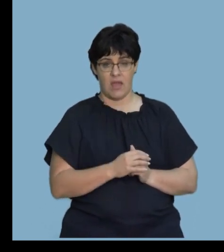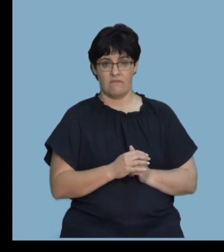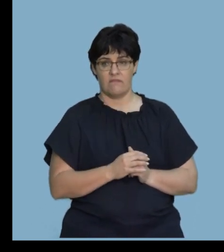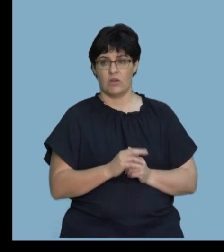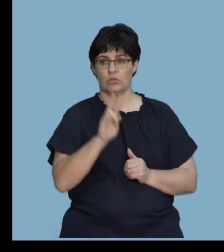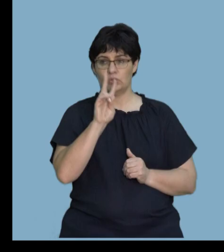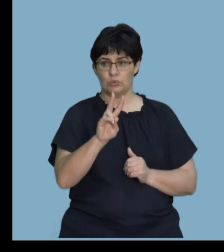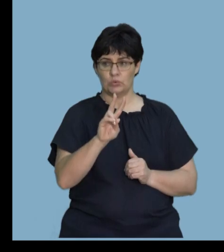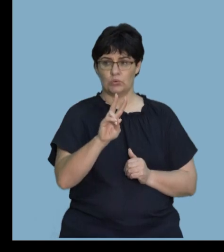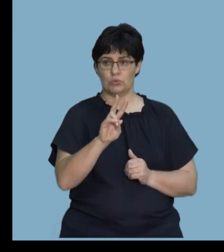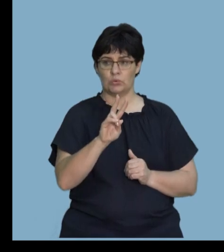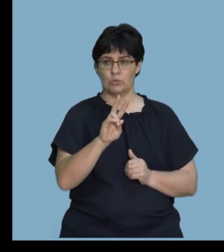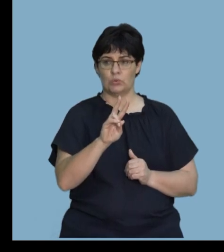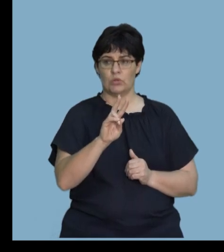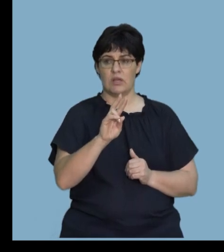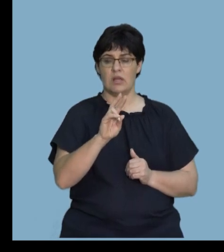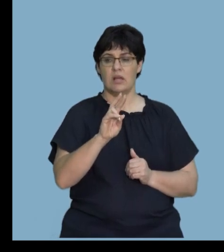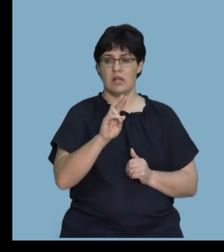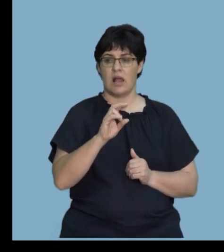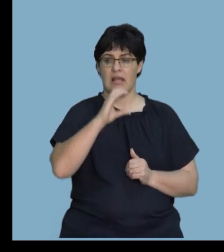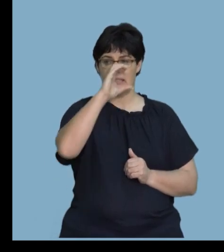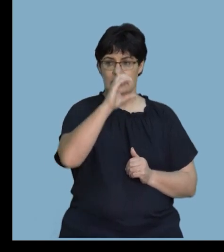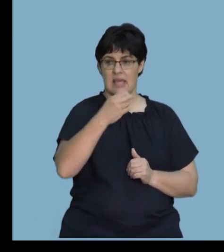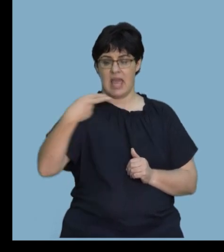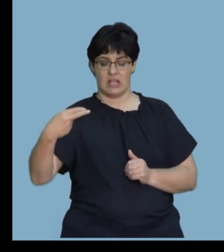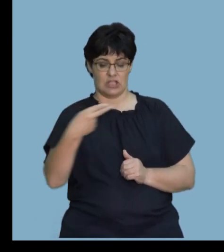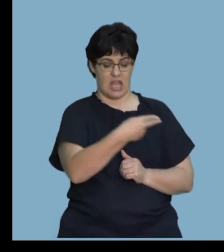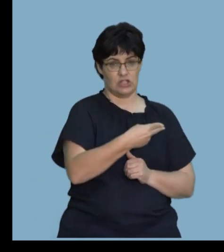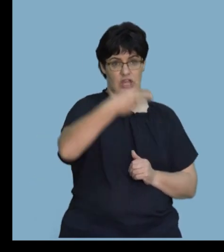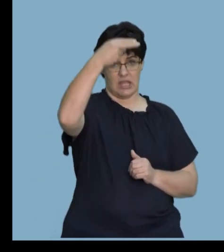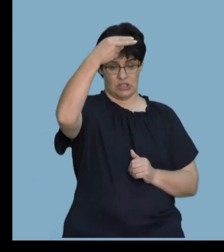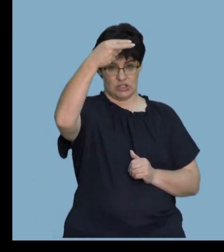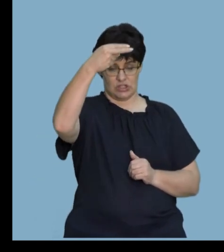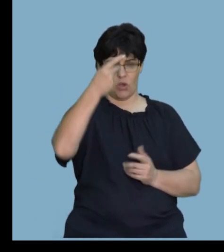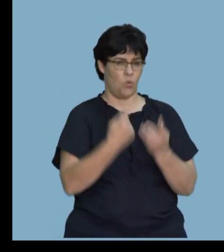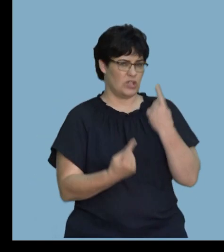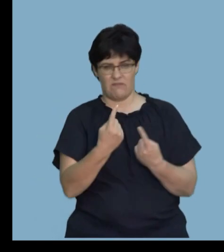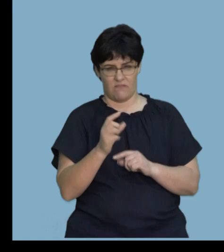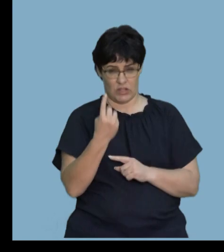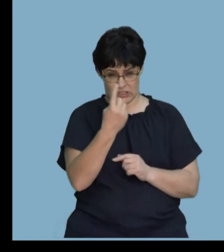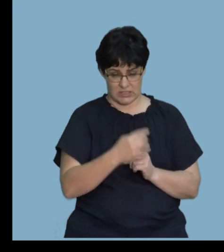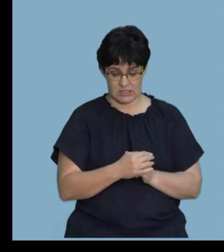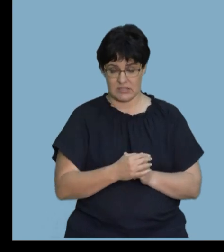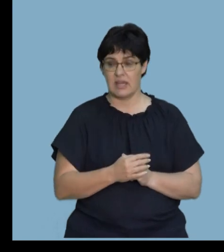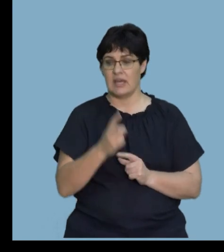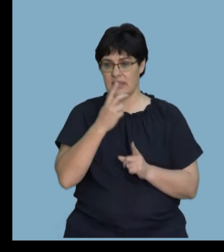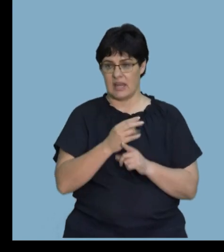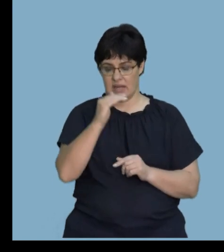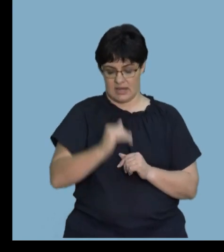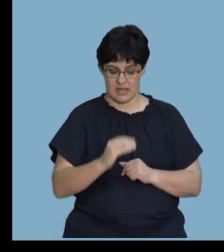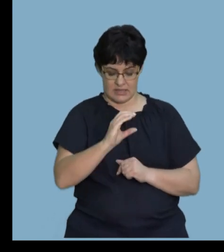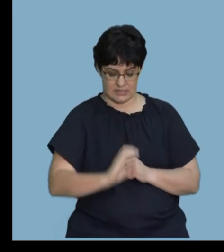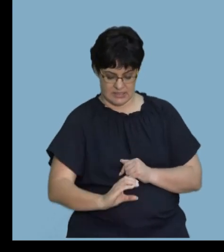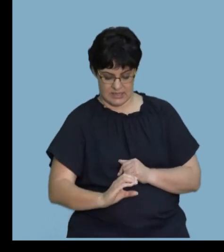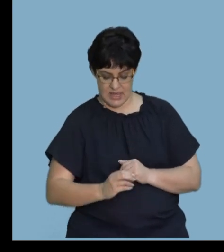groups, okay? That's one. That's the first one, okay? Whichever comes first, okay? Then we've got another